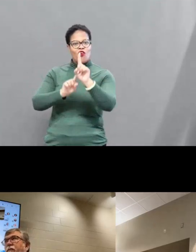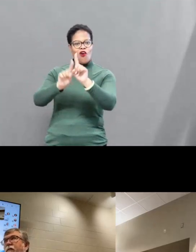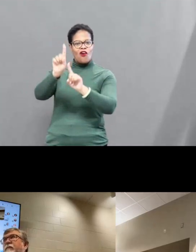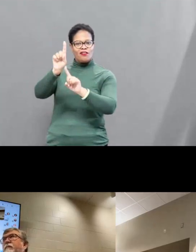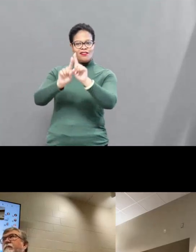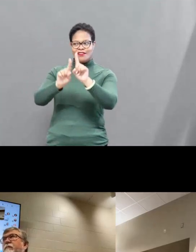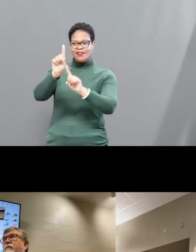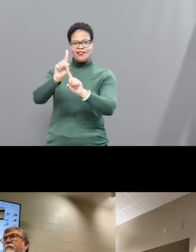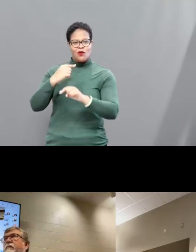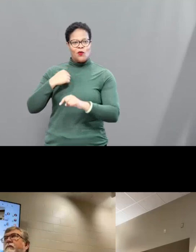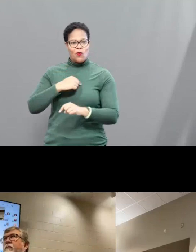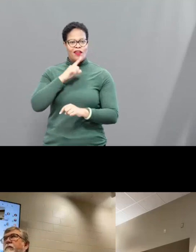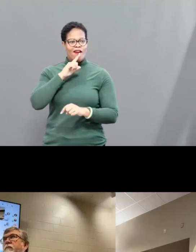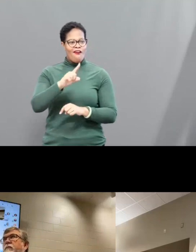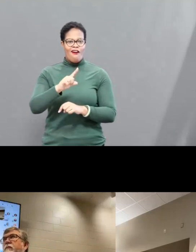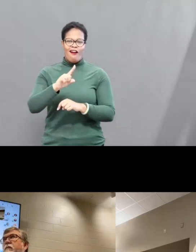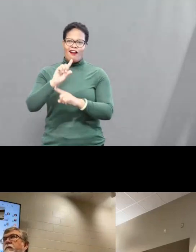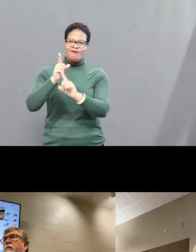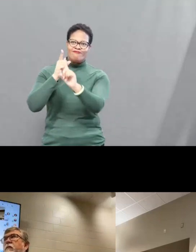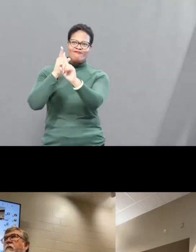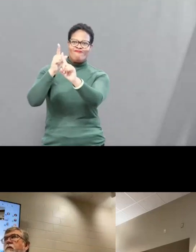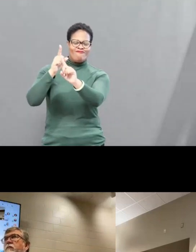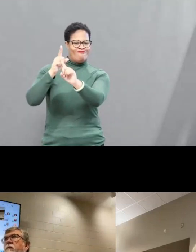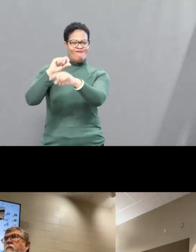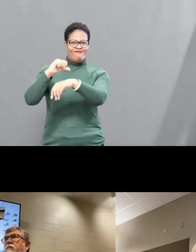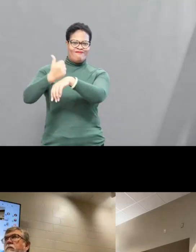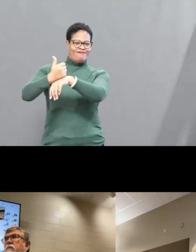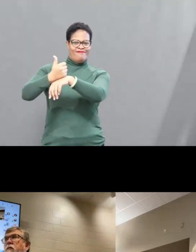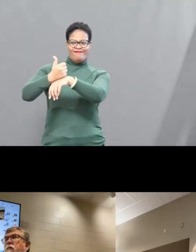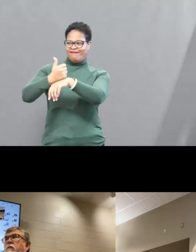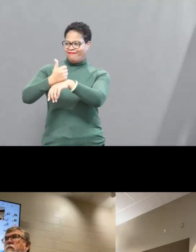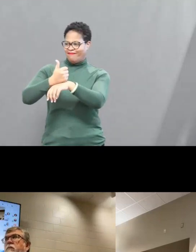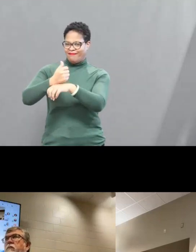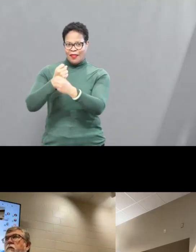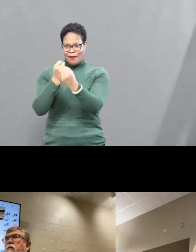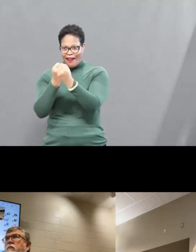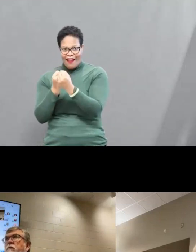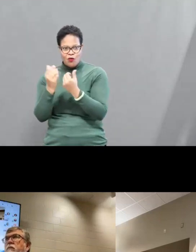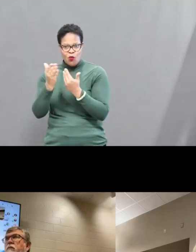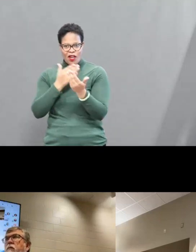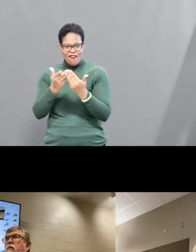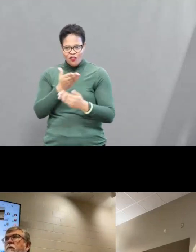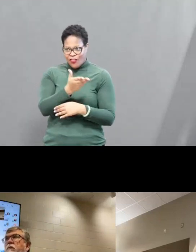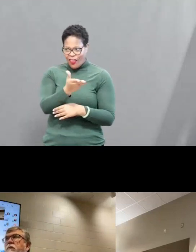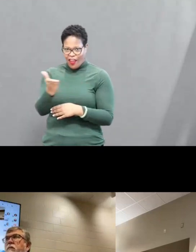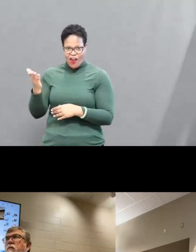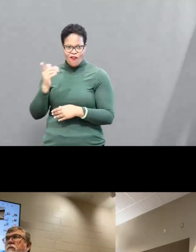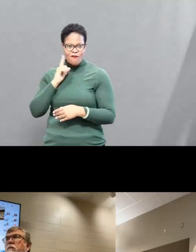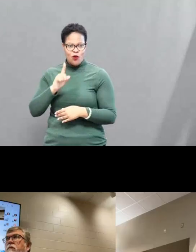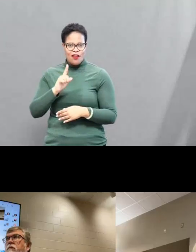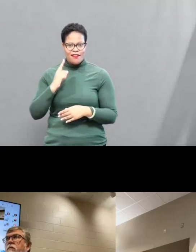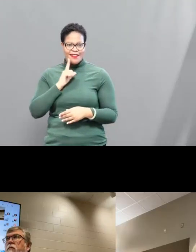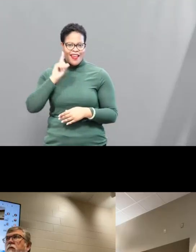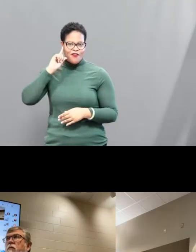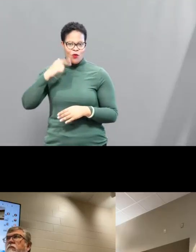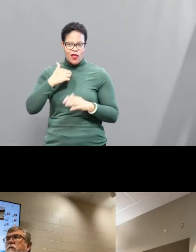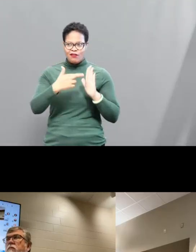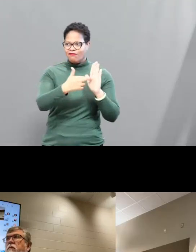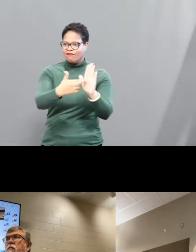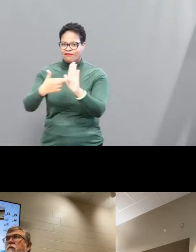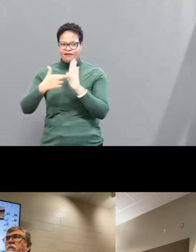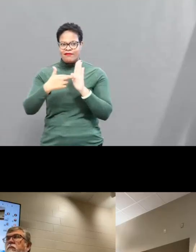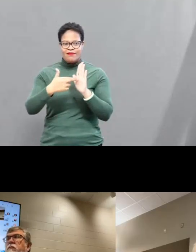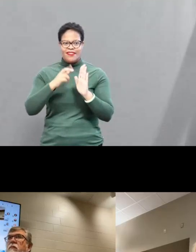We are the thrust behind whatever is out there for the deaf. And